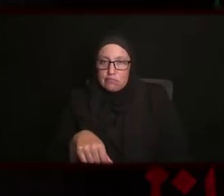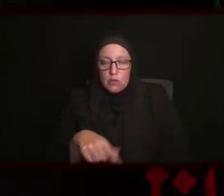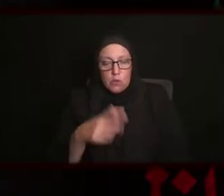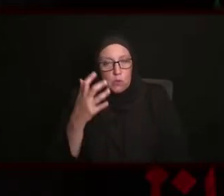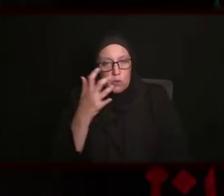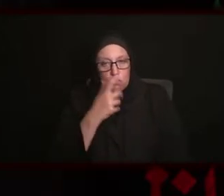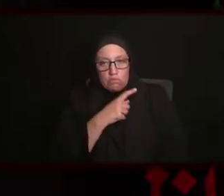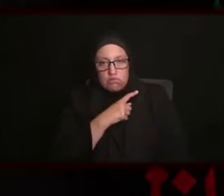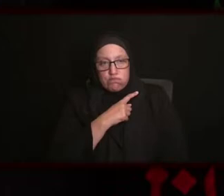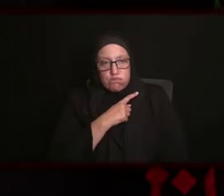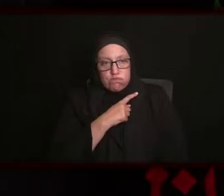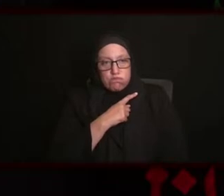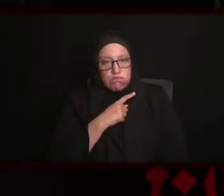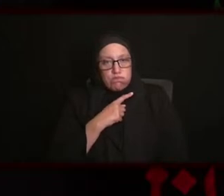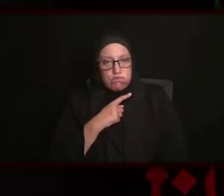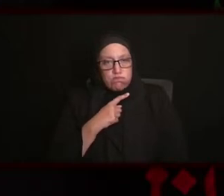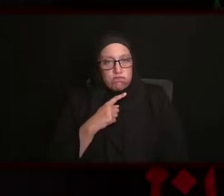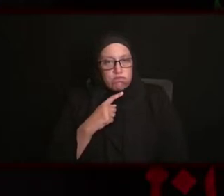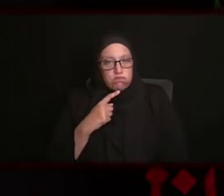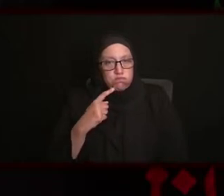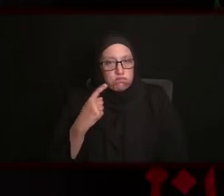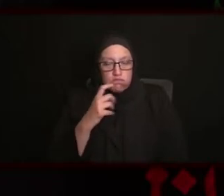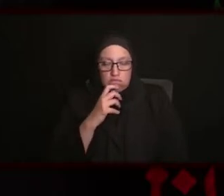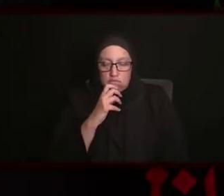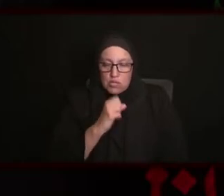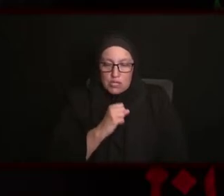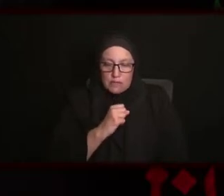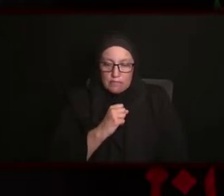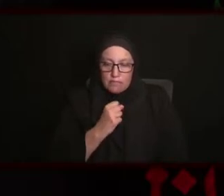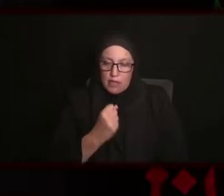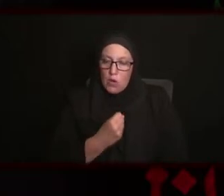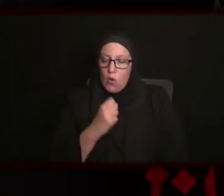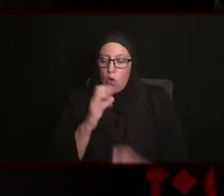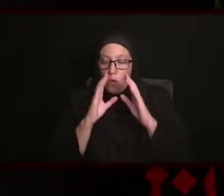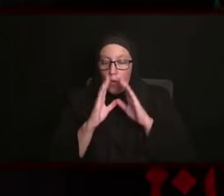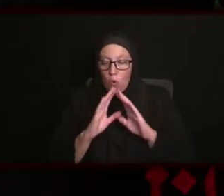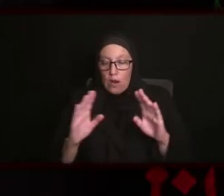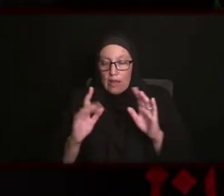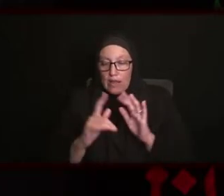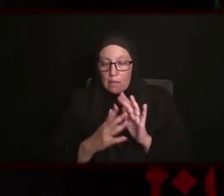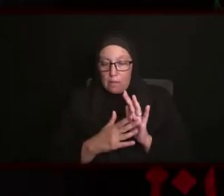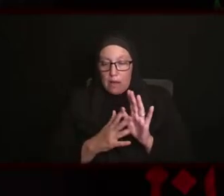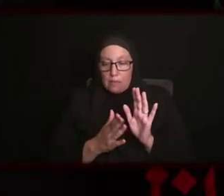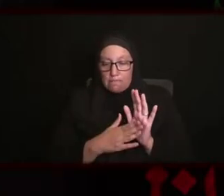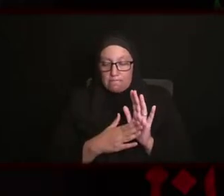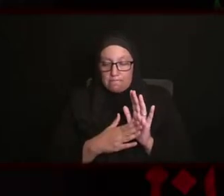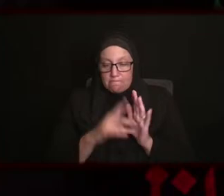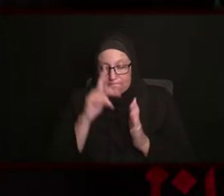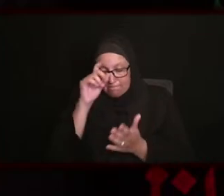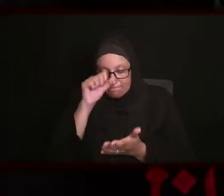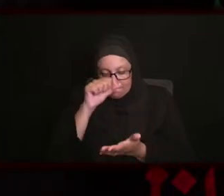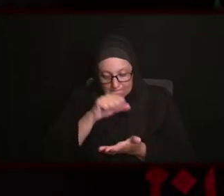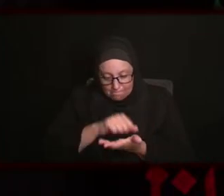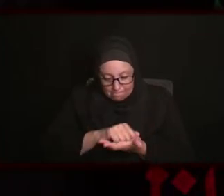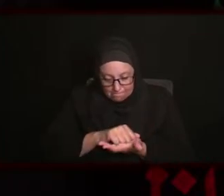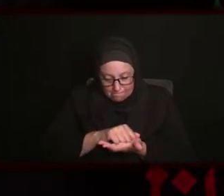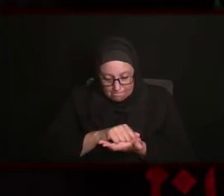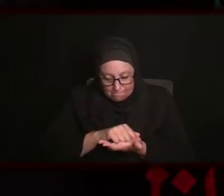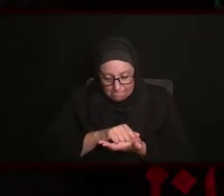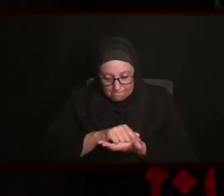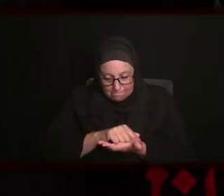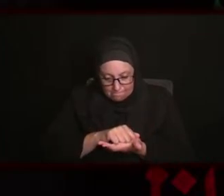Sindi. Our holy Imam spent all his days in sujood and